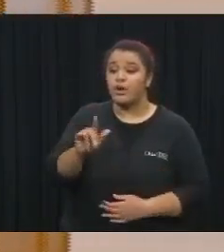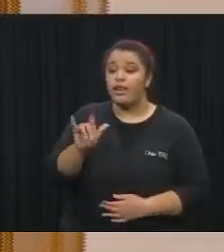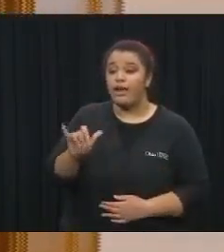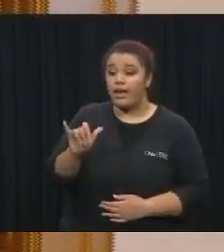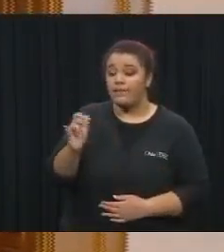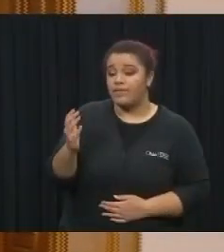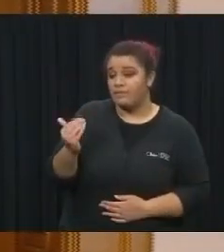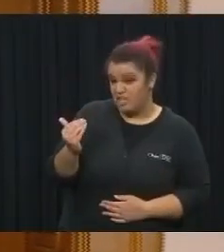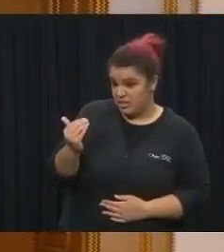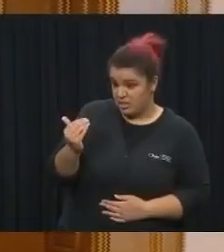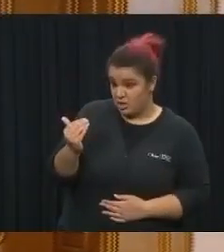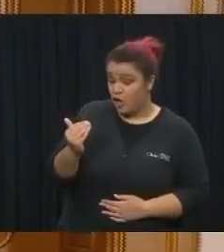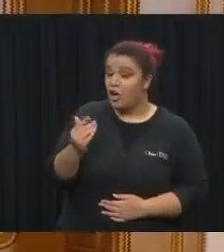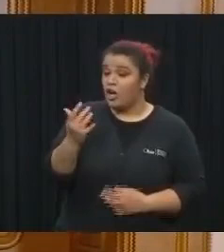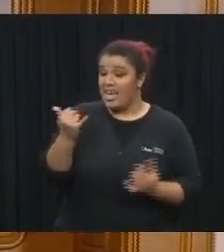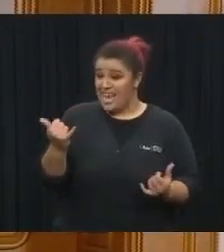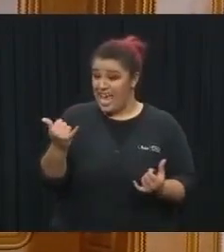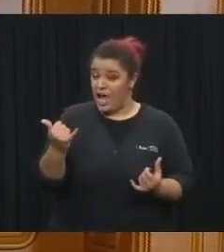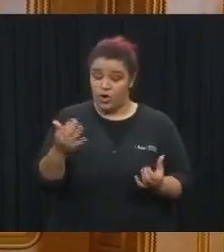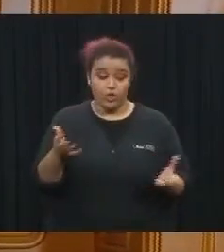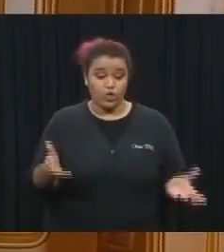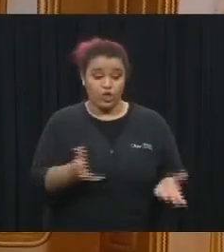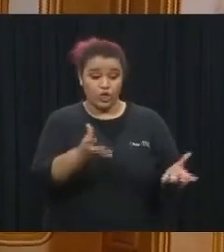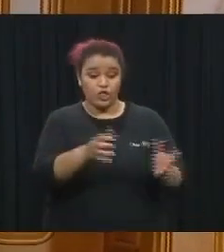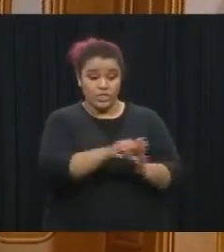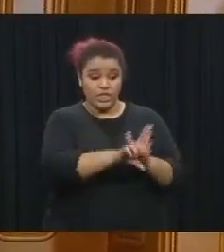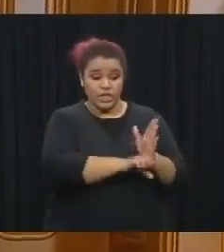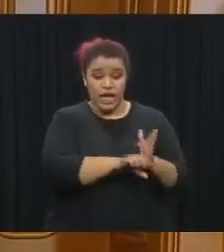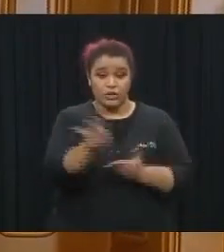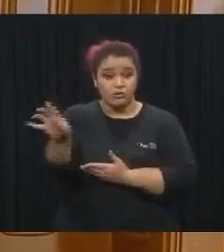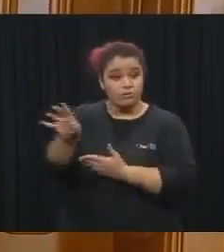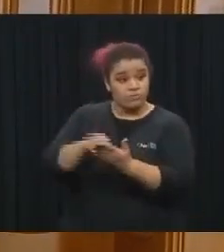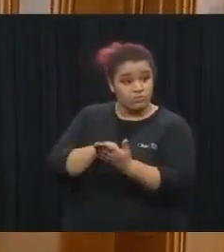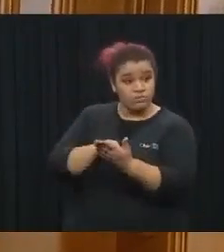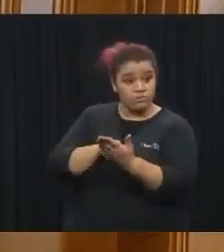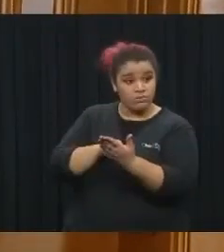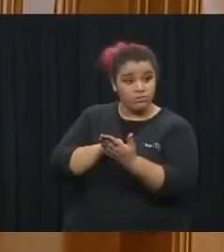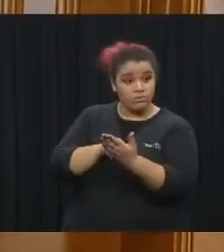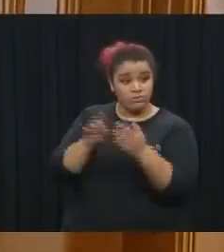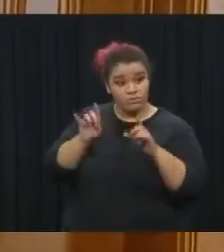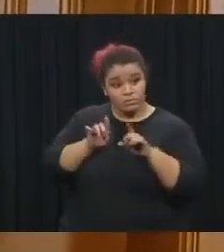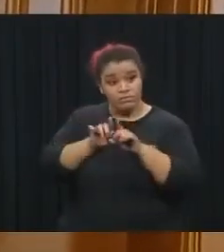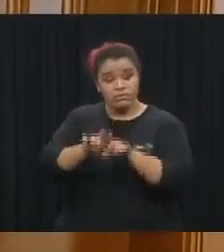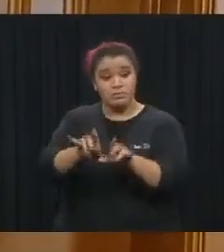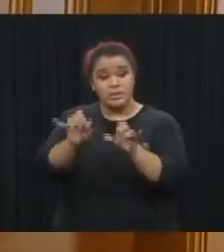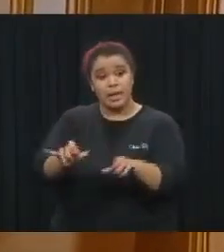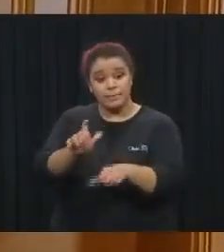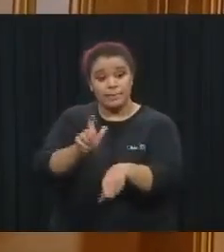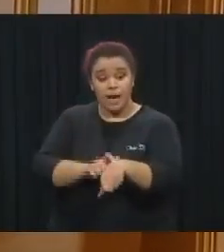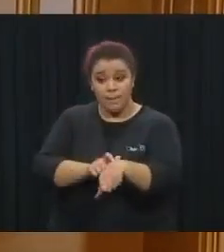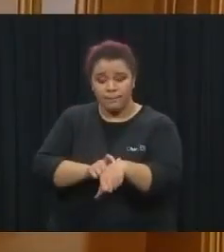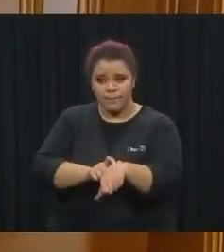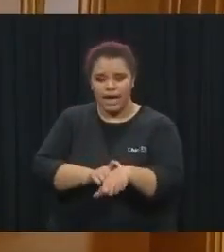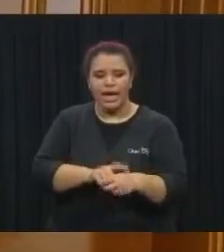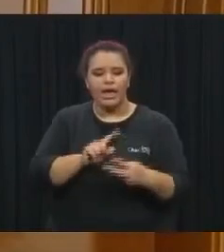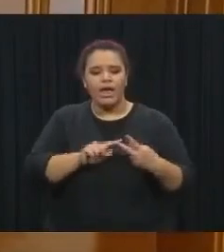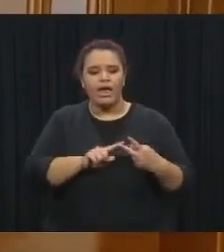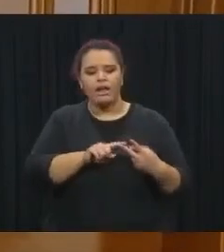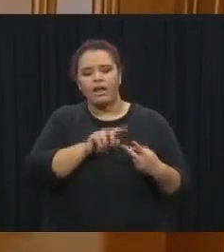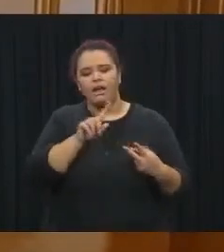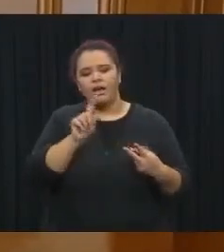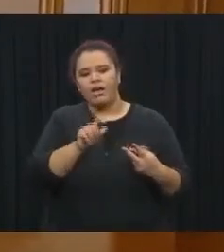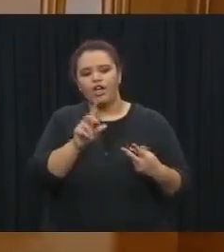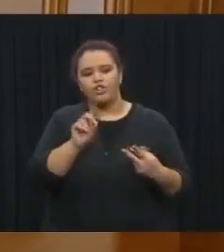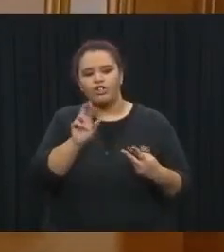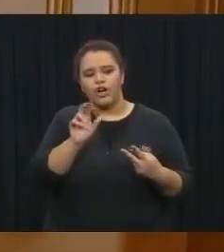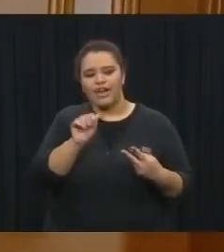state to follow suit? And for Dr. Acton, are you still a bit frustrated that test results aren't coming back as quickly as some people